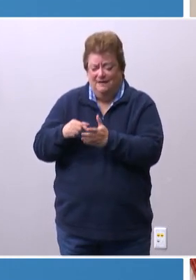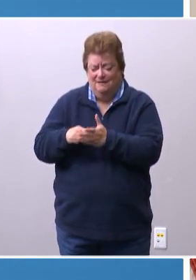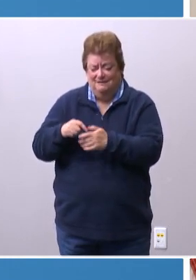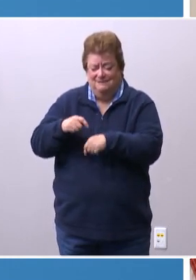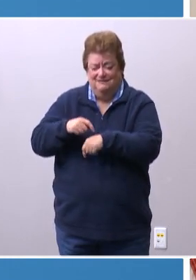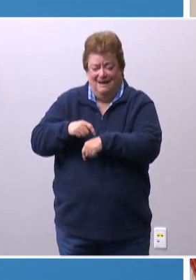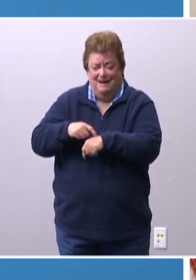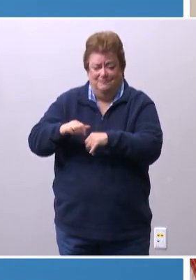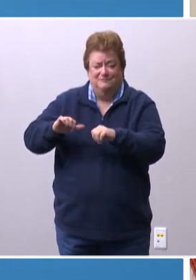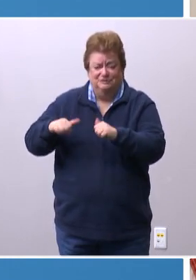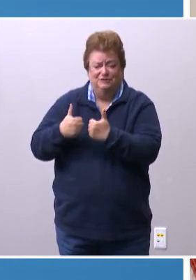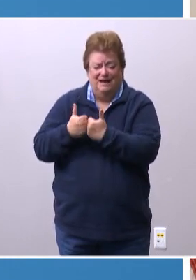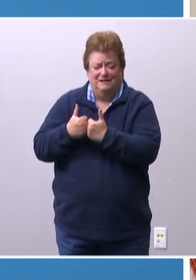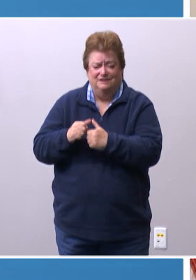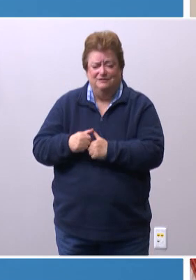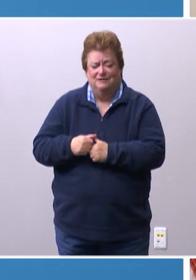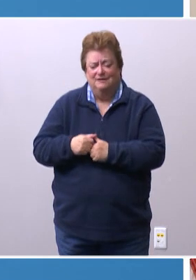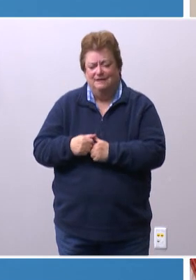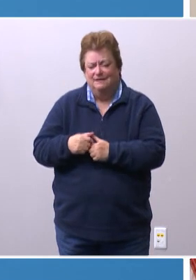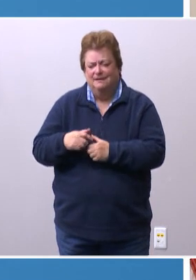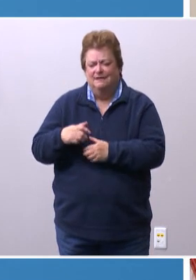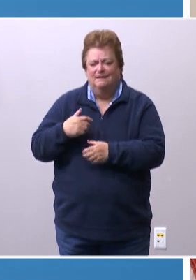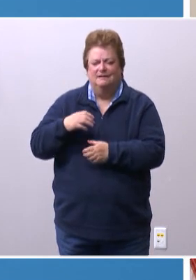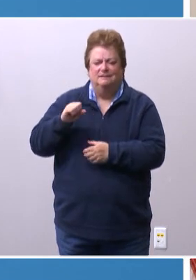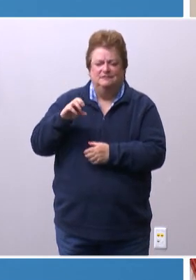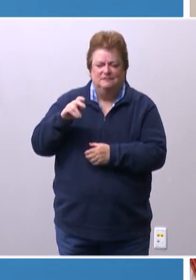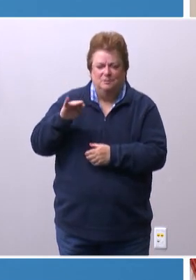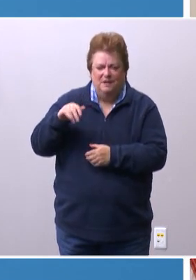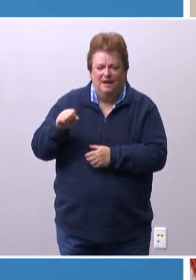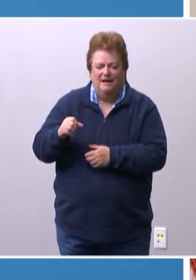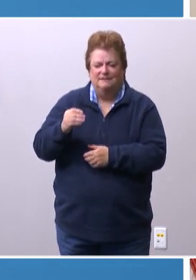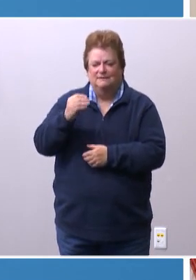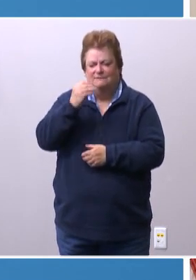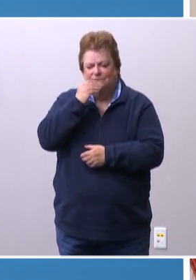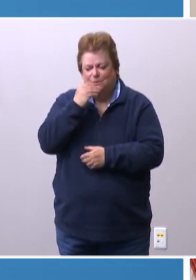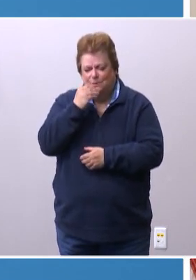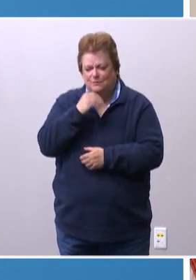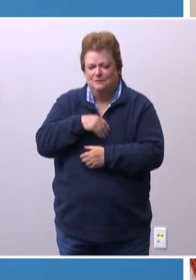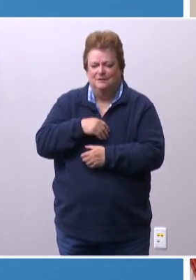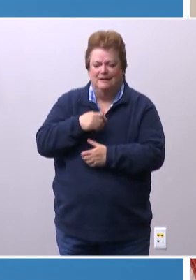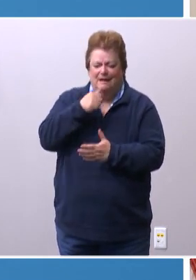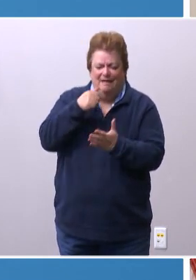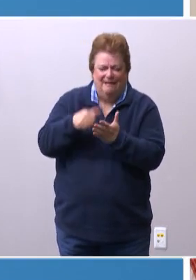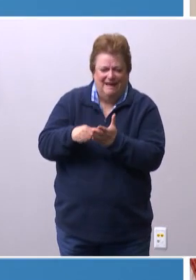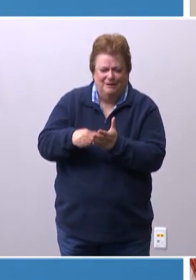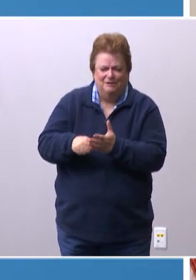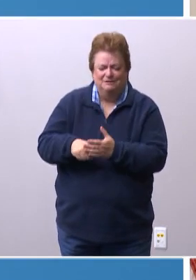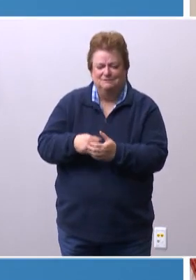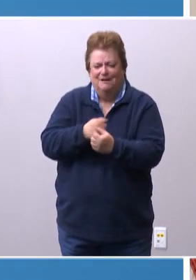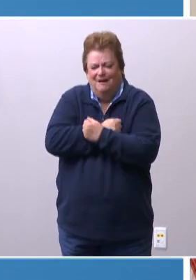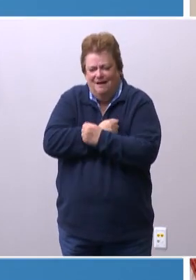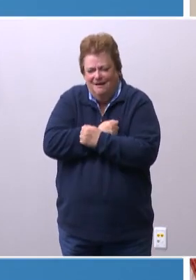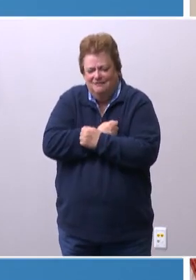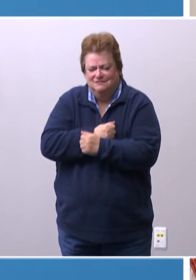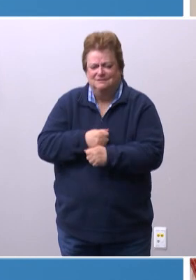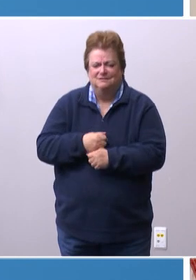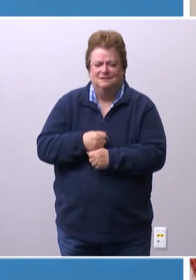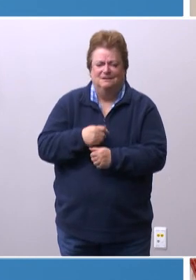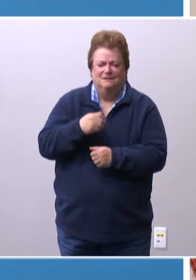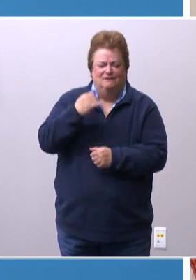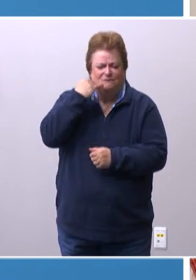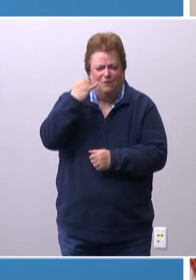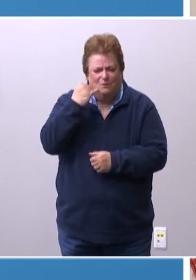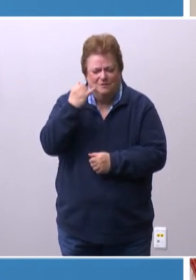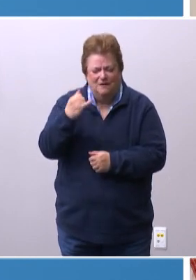challenge. Support in the form of supplies, food, letters, hugs, phone calls, so many different